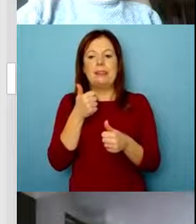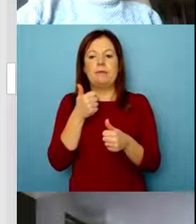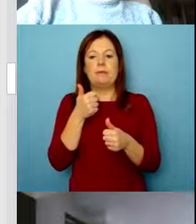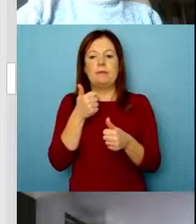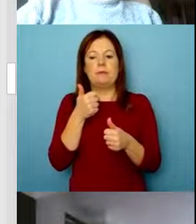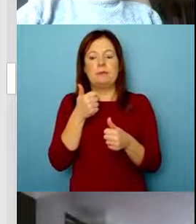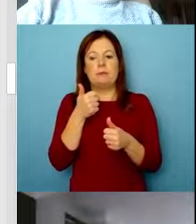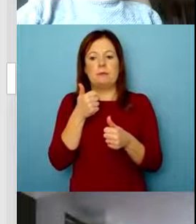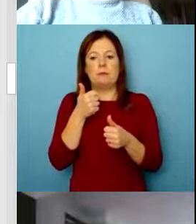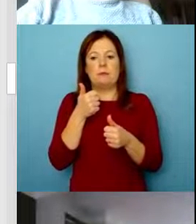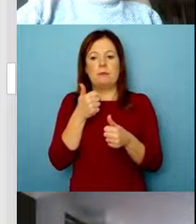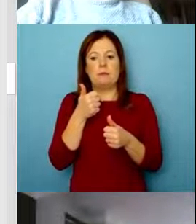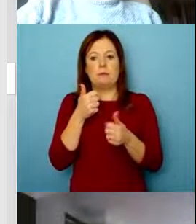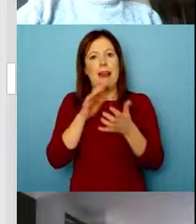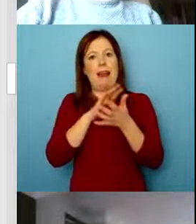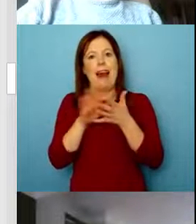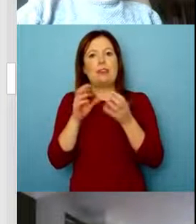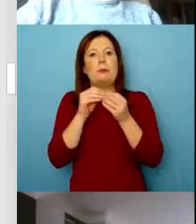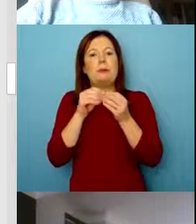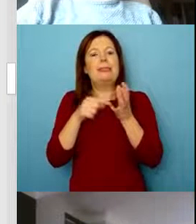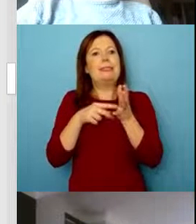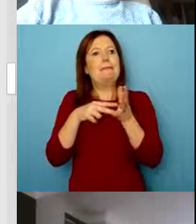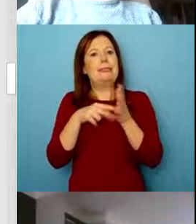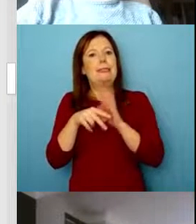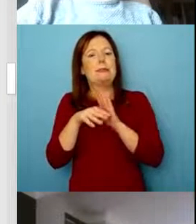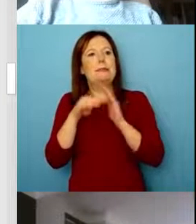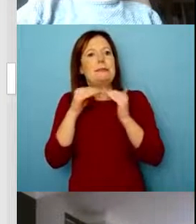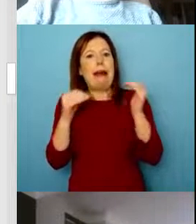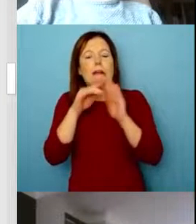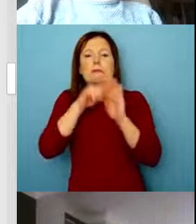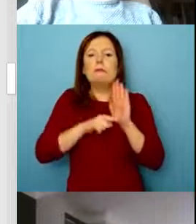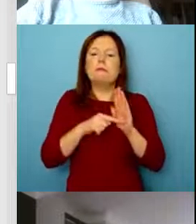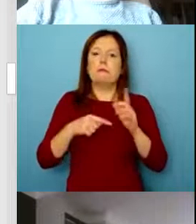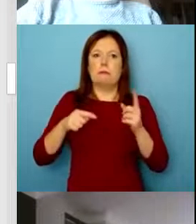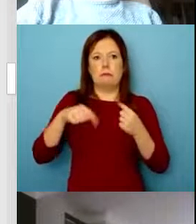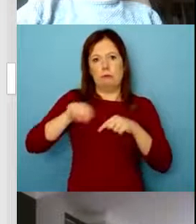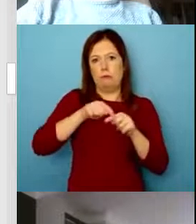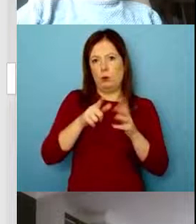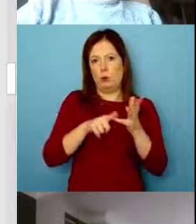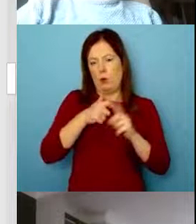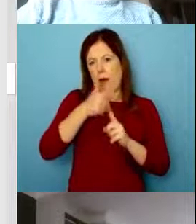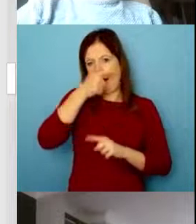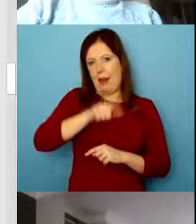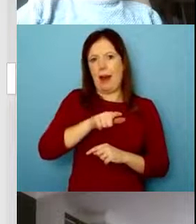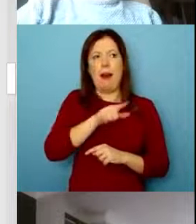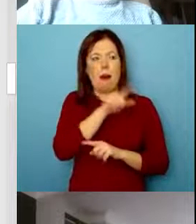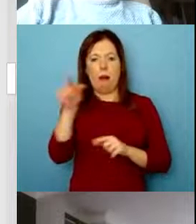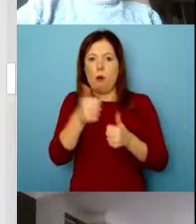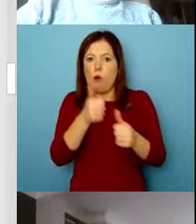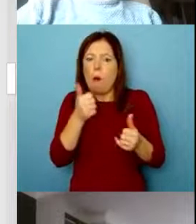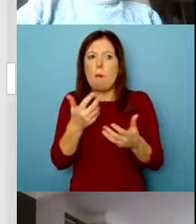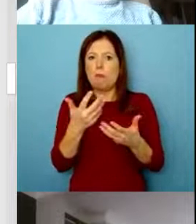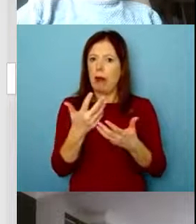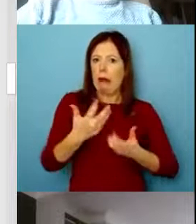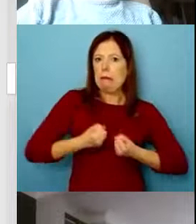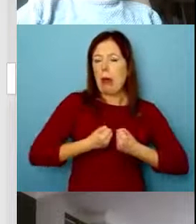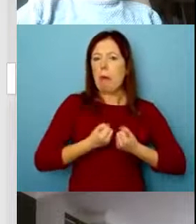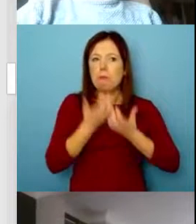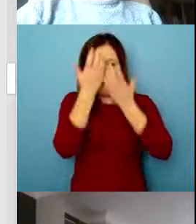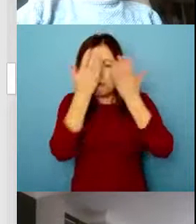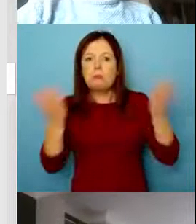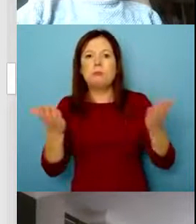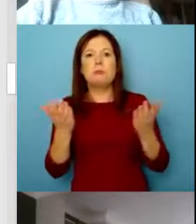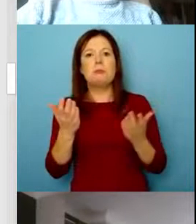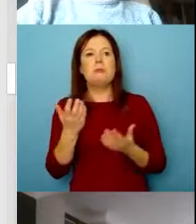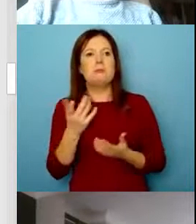of HDTV standards across the industry. We're very fortunate in this country that that's the case. So many of the devices